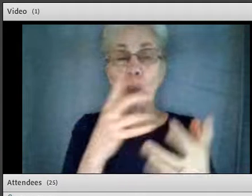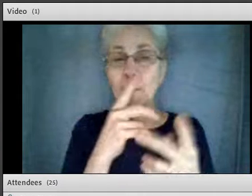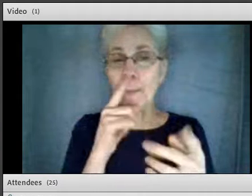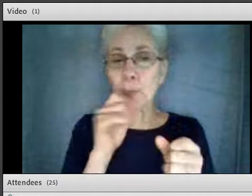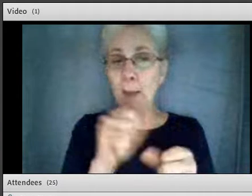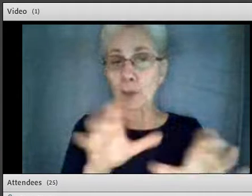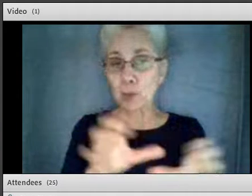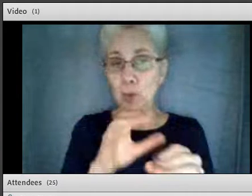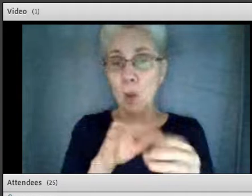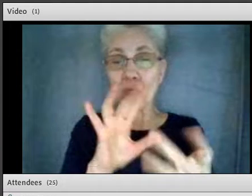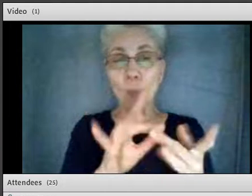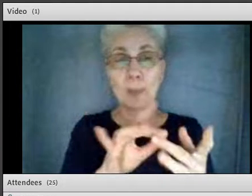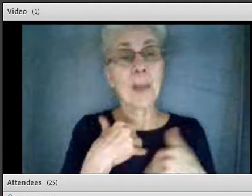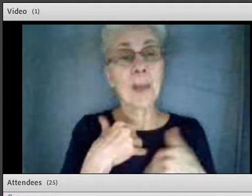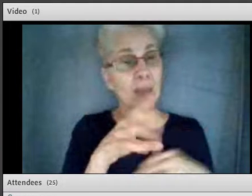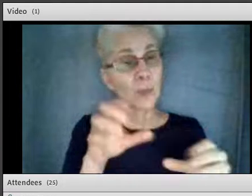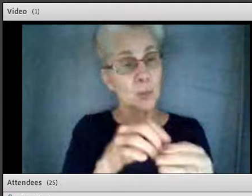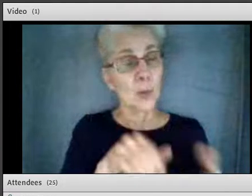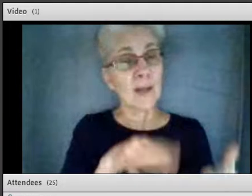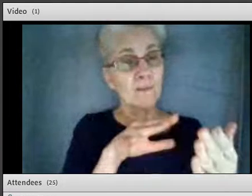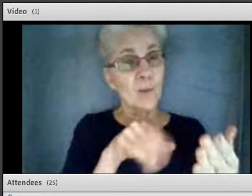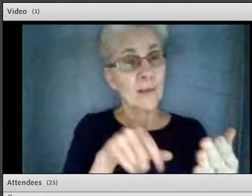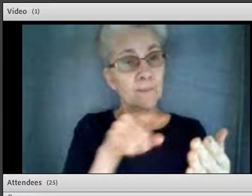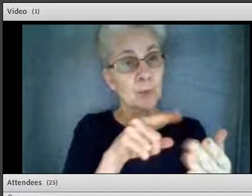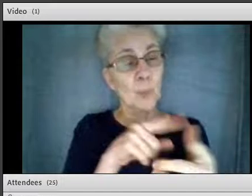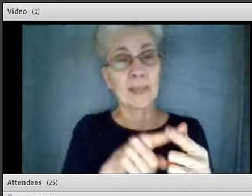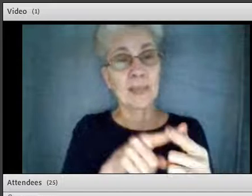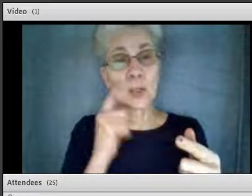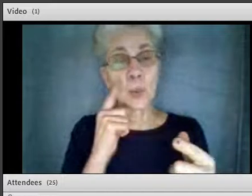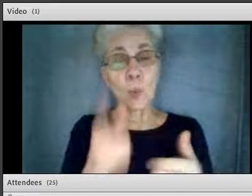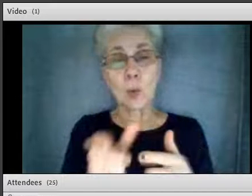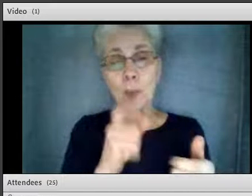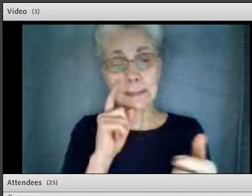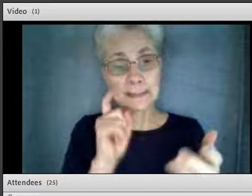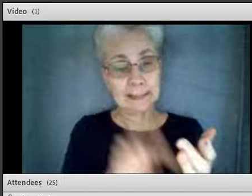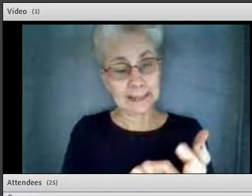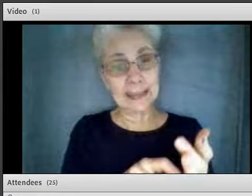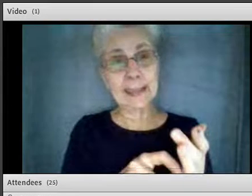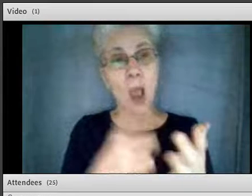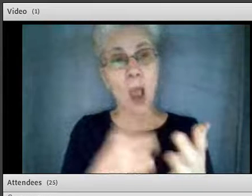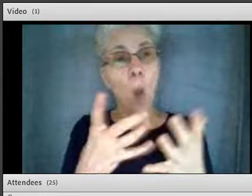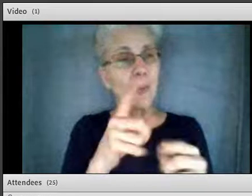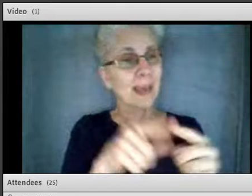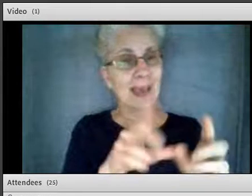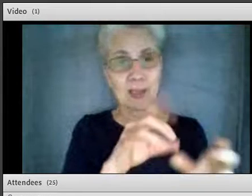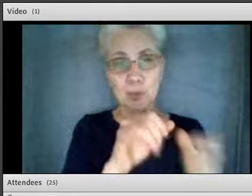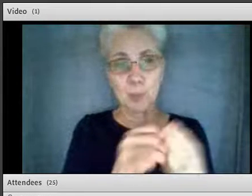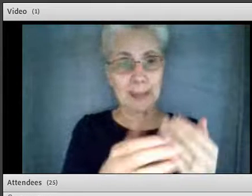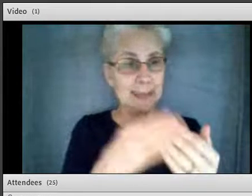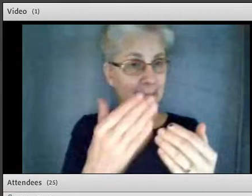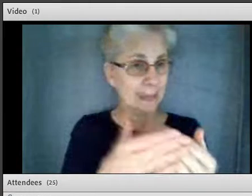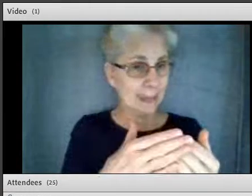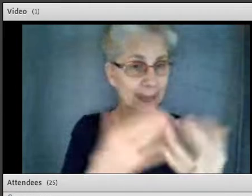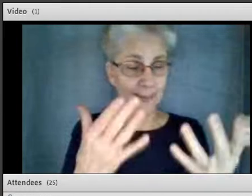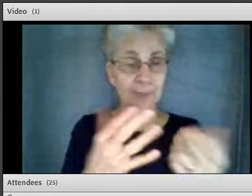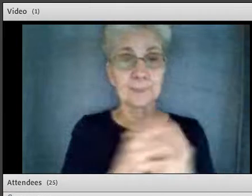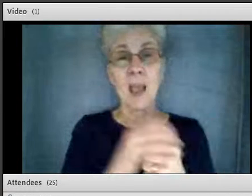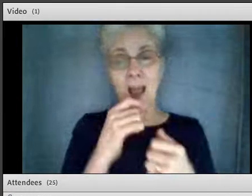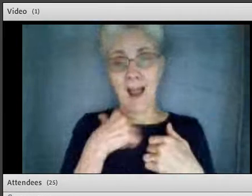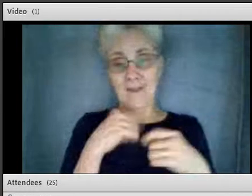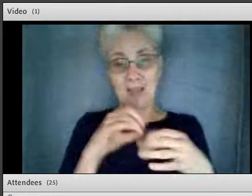you, and you will quickly see what they cannot do easily. I have done this multiple times, and I have